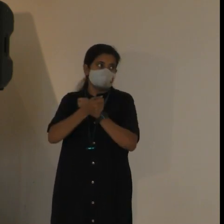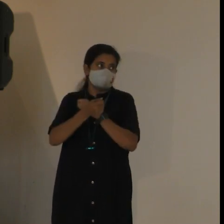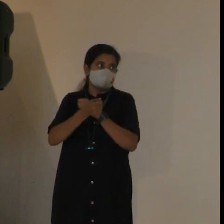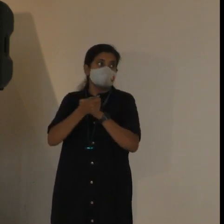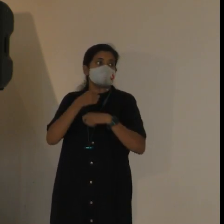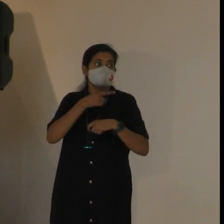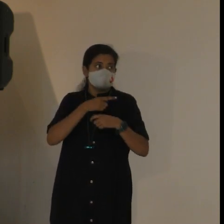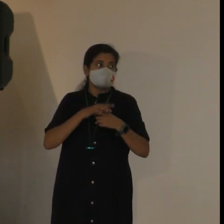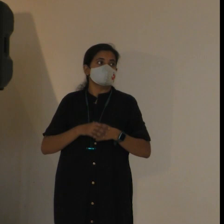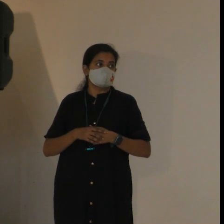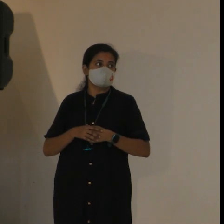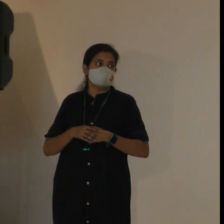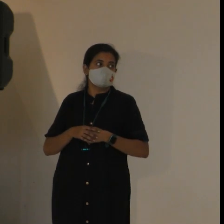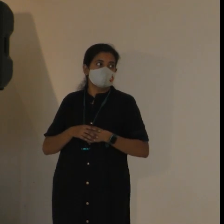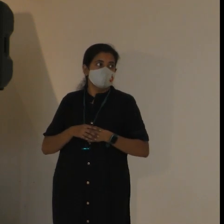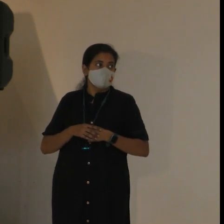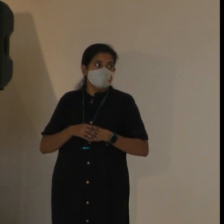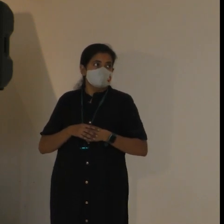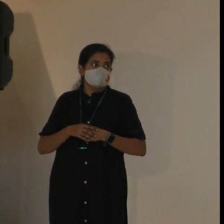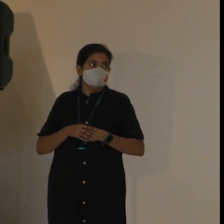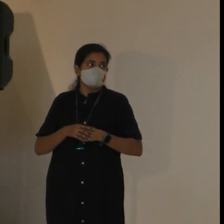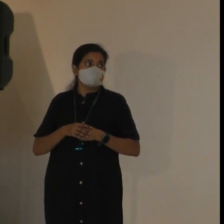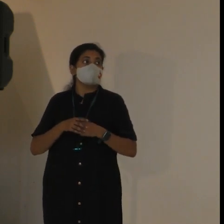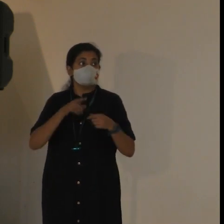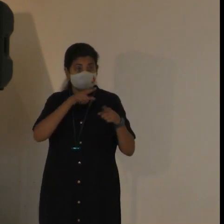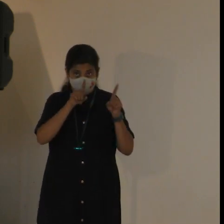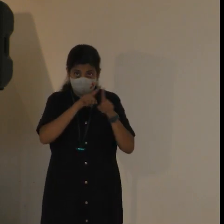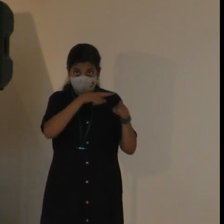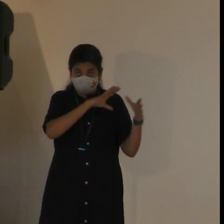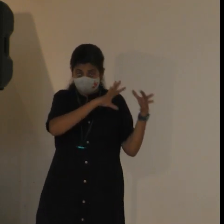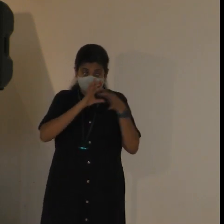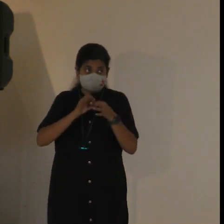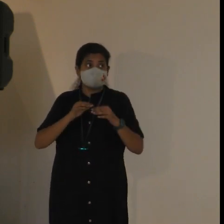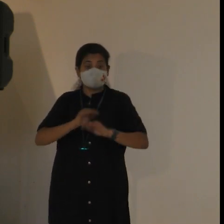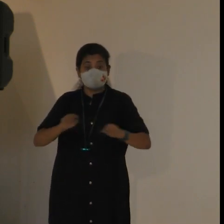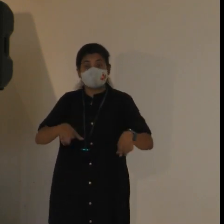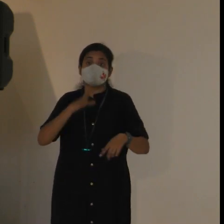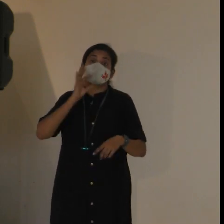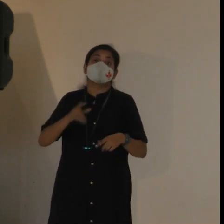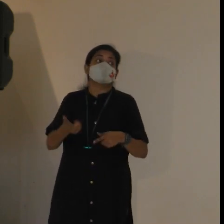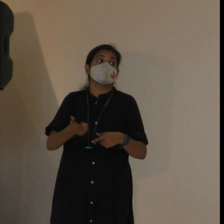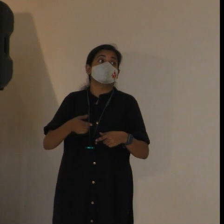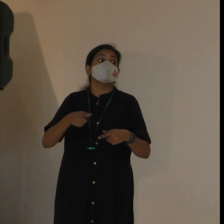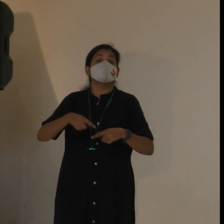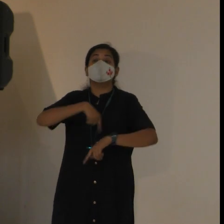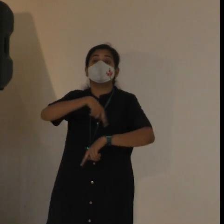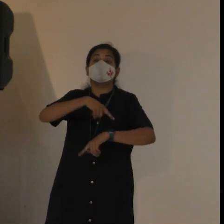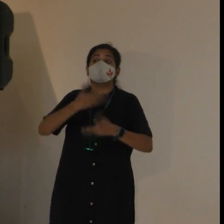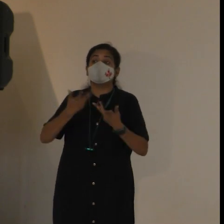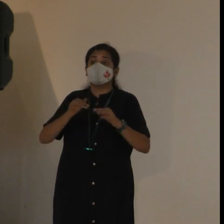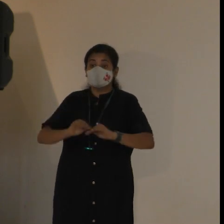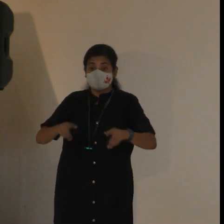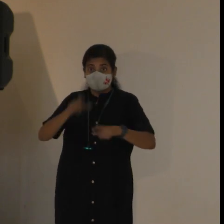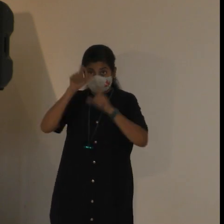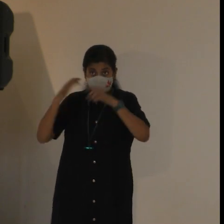pandemic affected my film. Of course. True, and building on from that, children are important here because for the longest time, a lot of